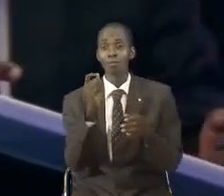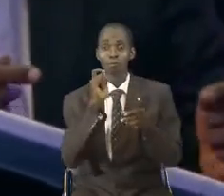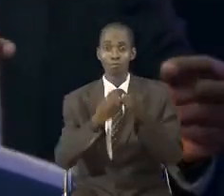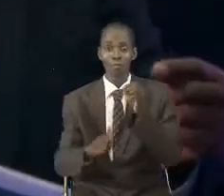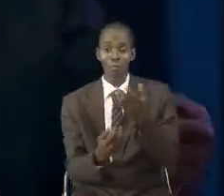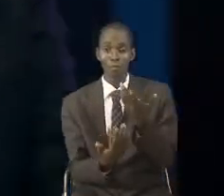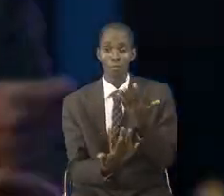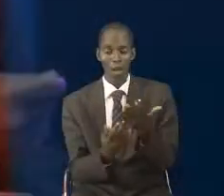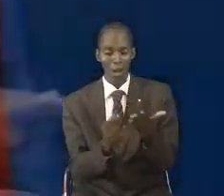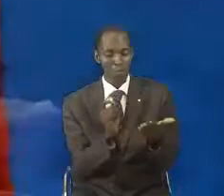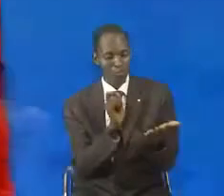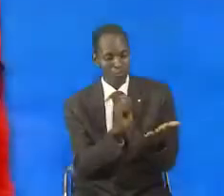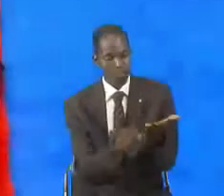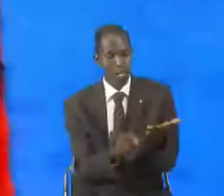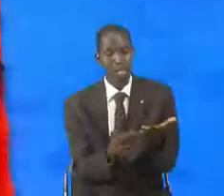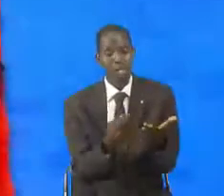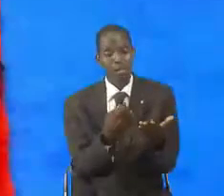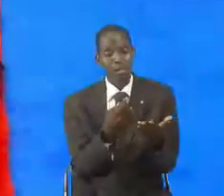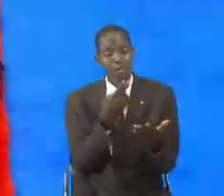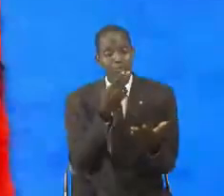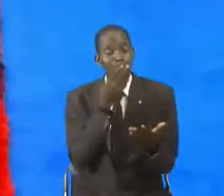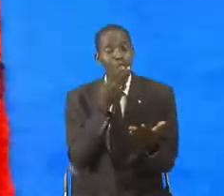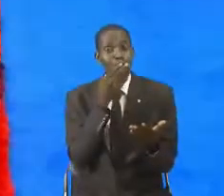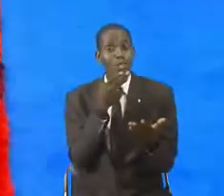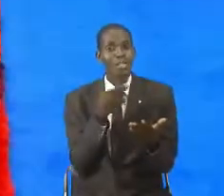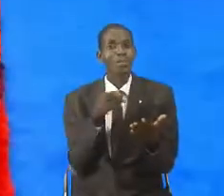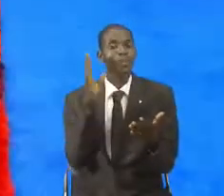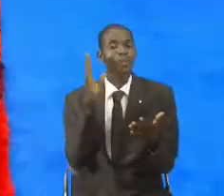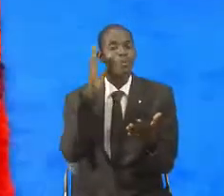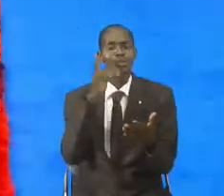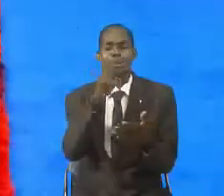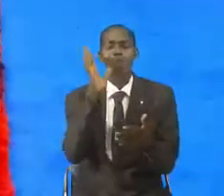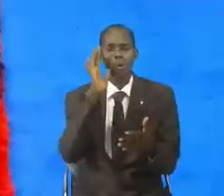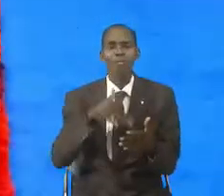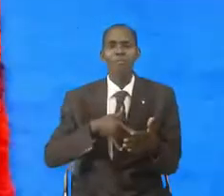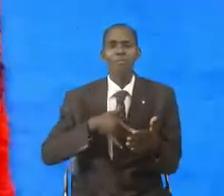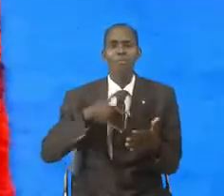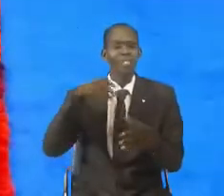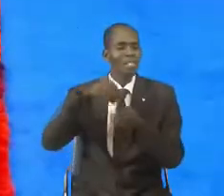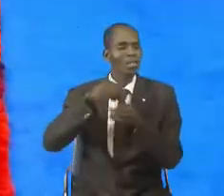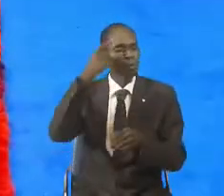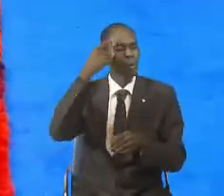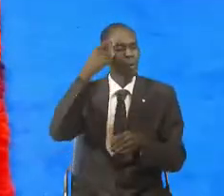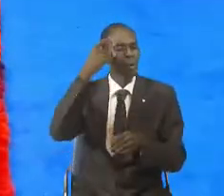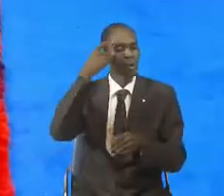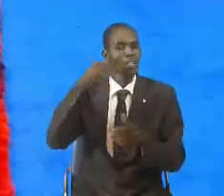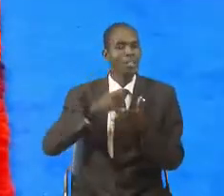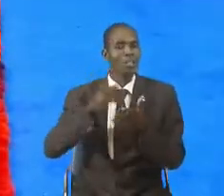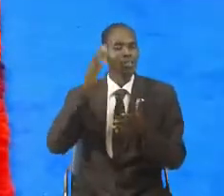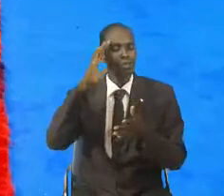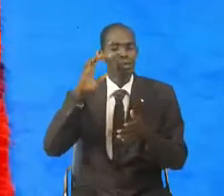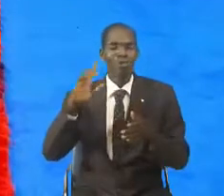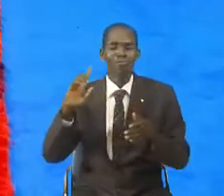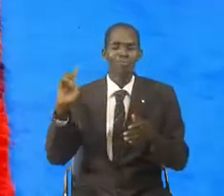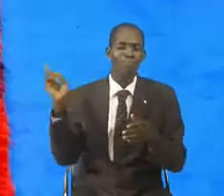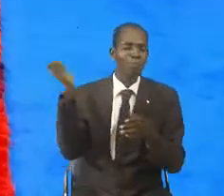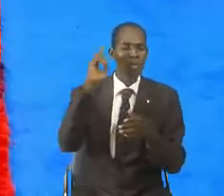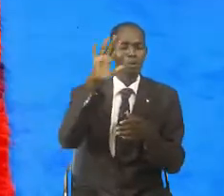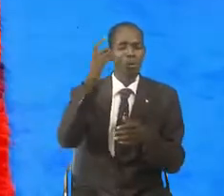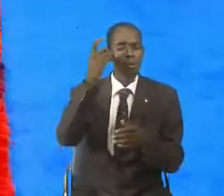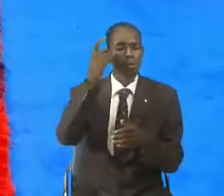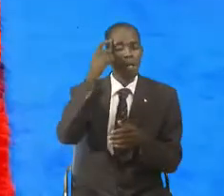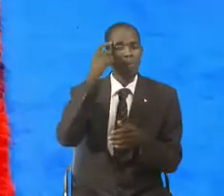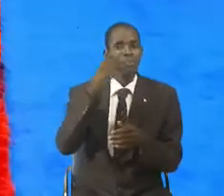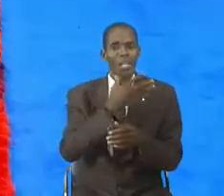take this and you light the fire and you put it there and you smoke it, it will go to, you will even feel it in